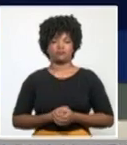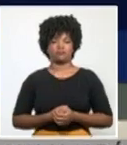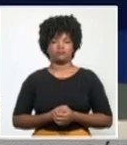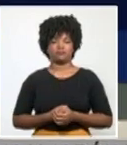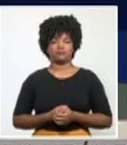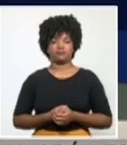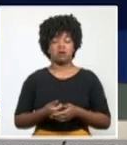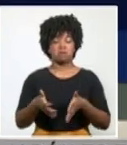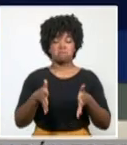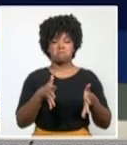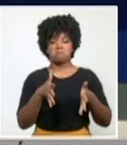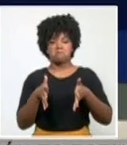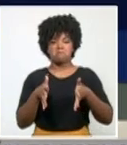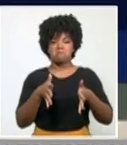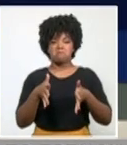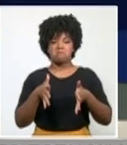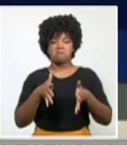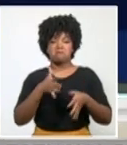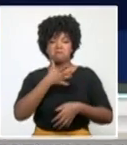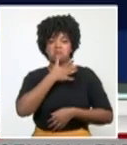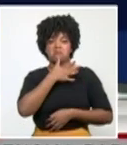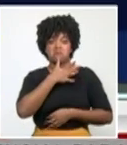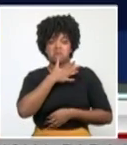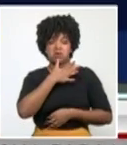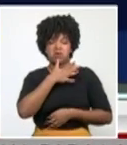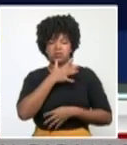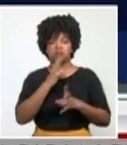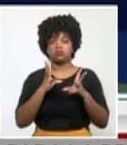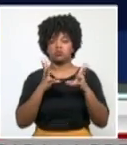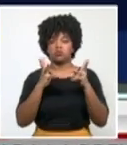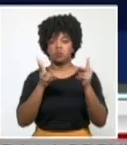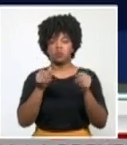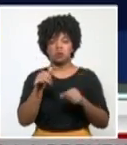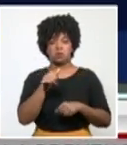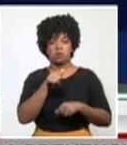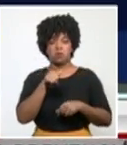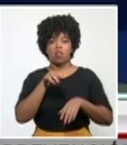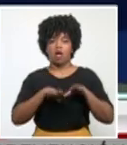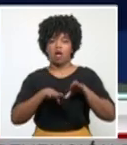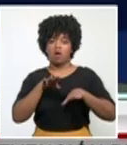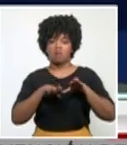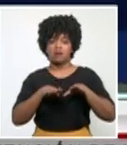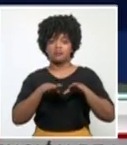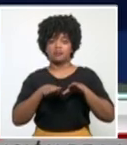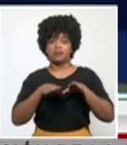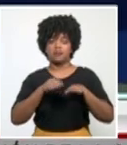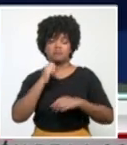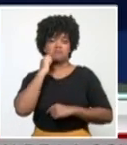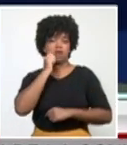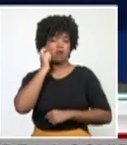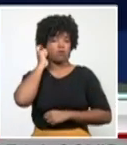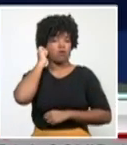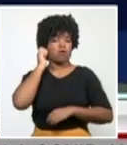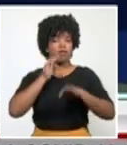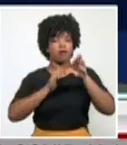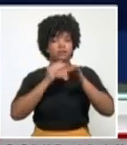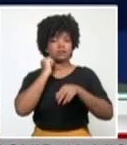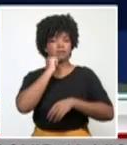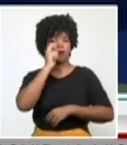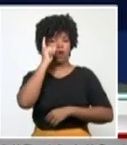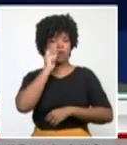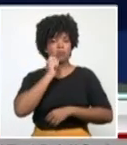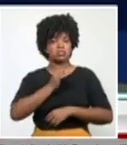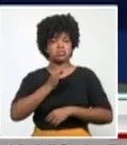range. En esa cifra, unas veces un poco superior un sexo, otro, pero siempre en el rasgo de los